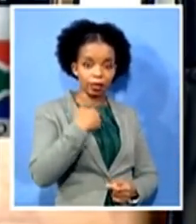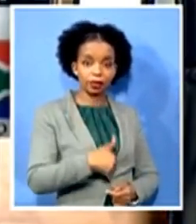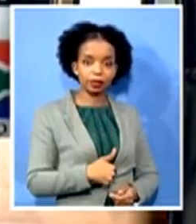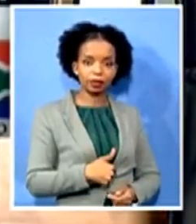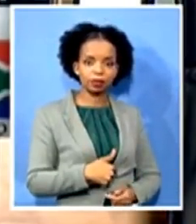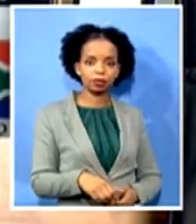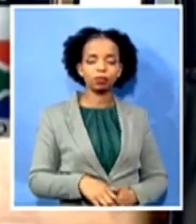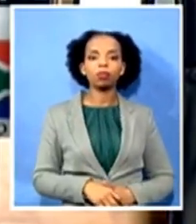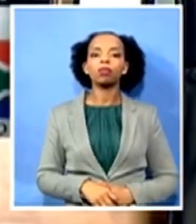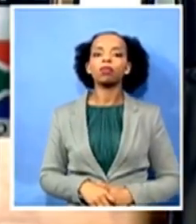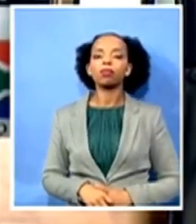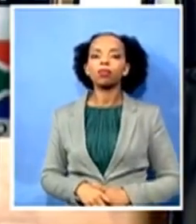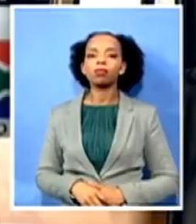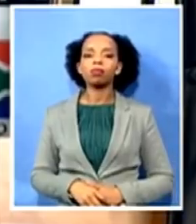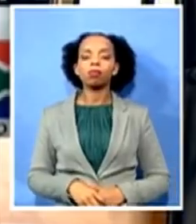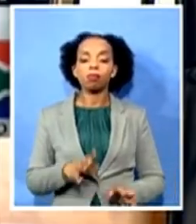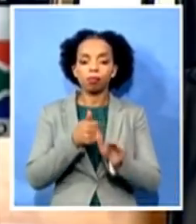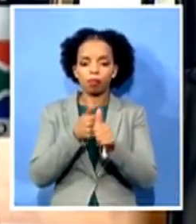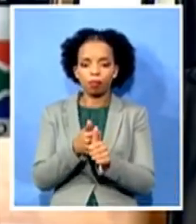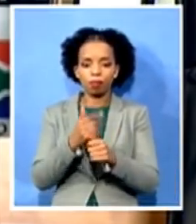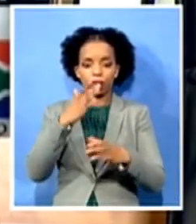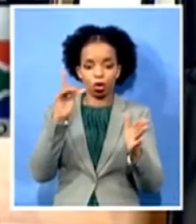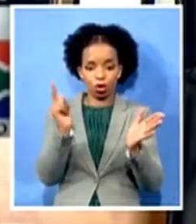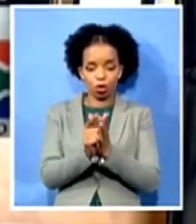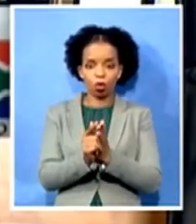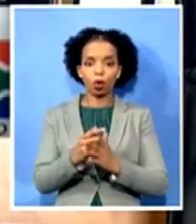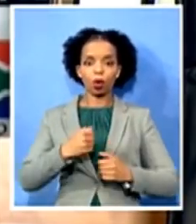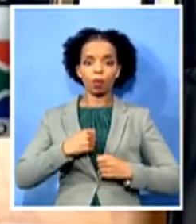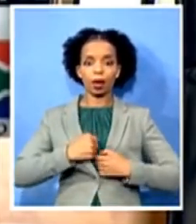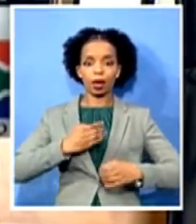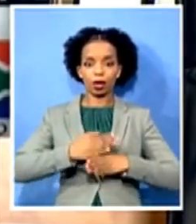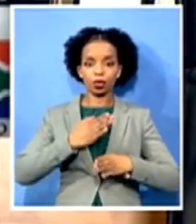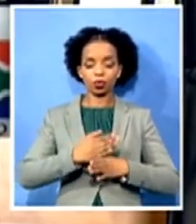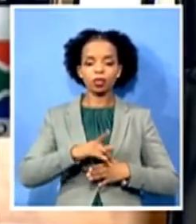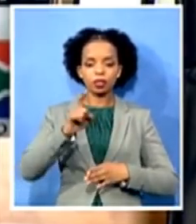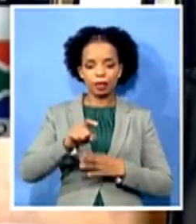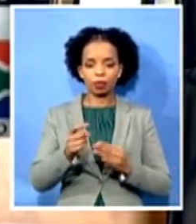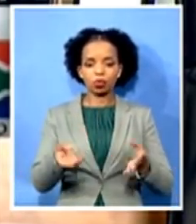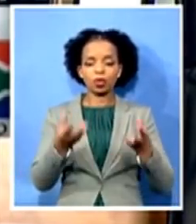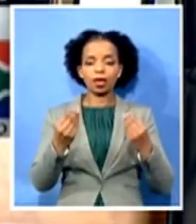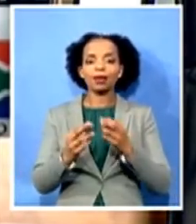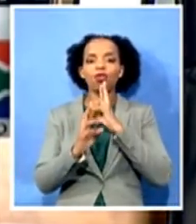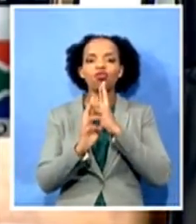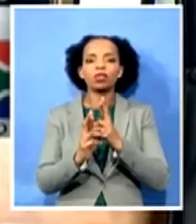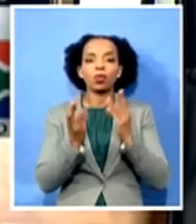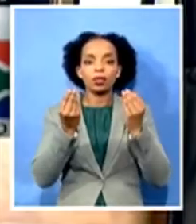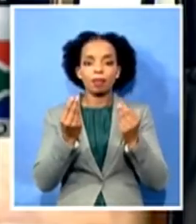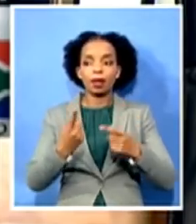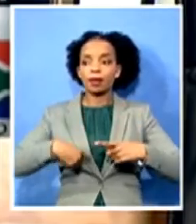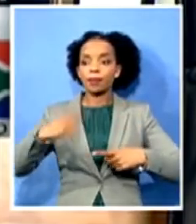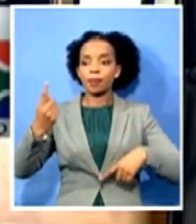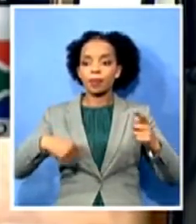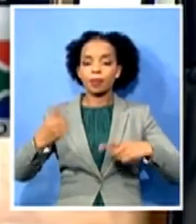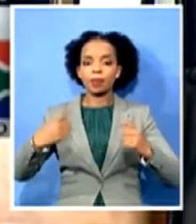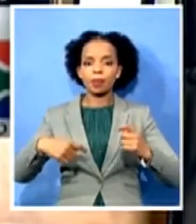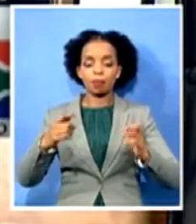to receive reports in terms of the expenditure of that money. The accounting officer